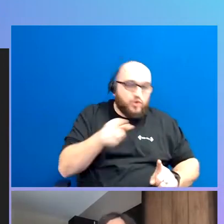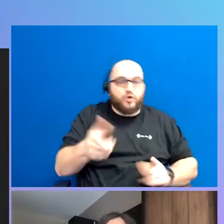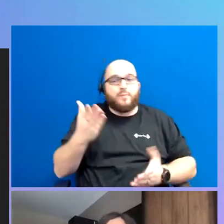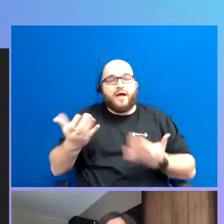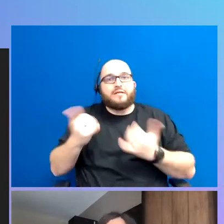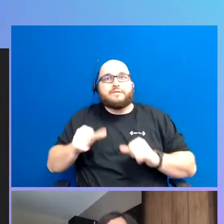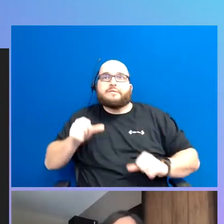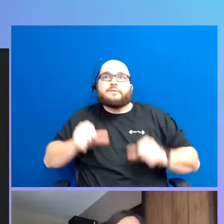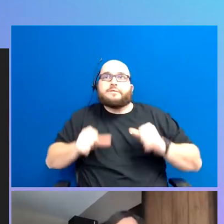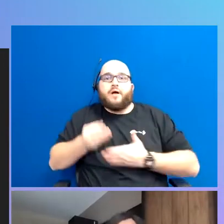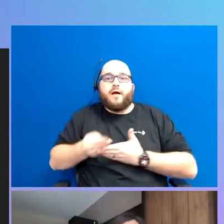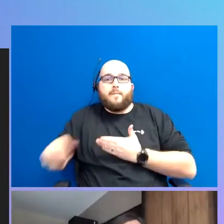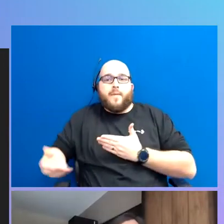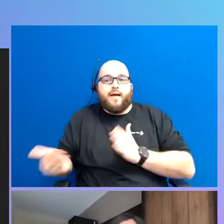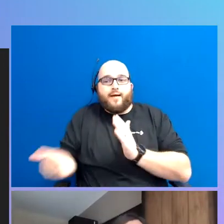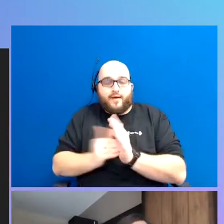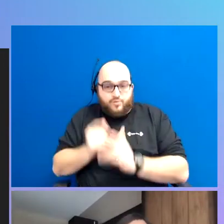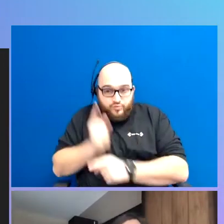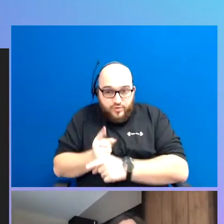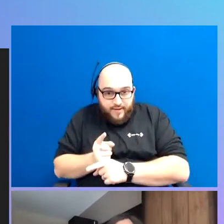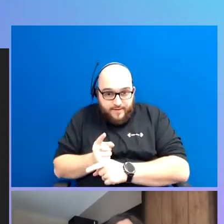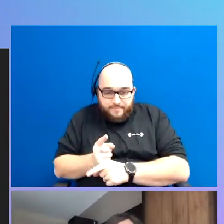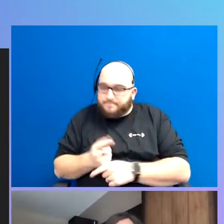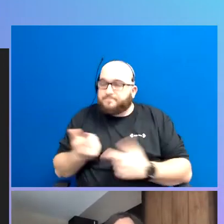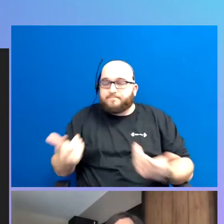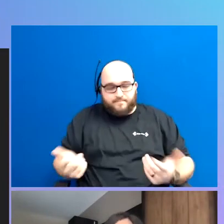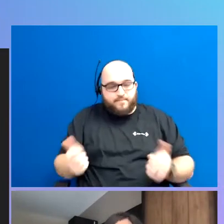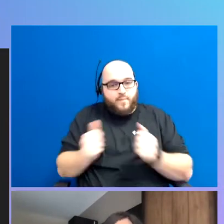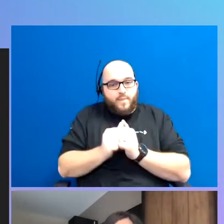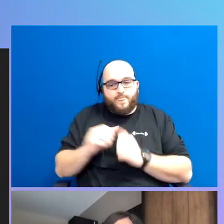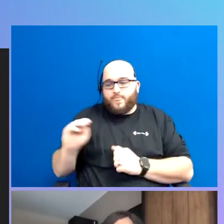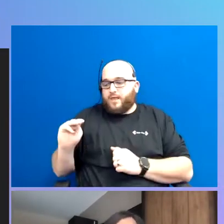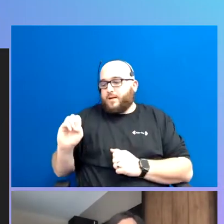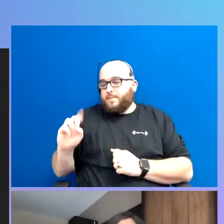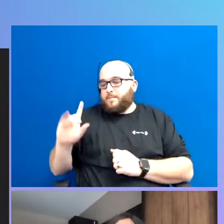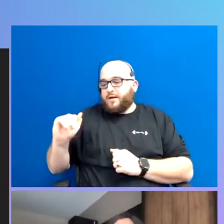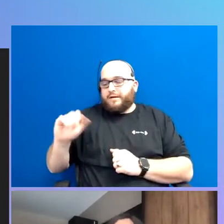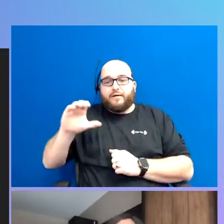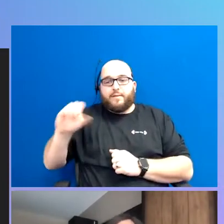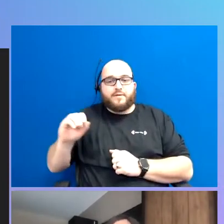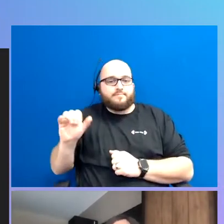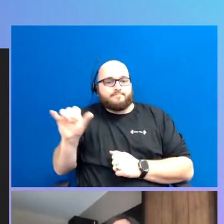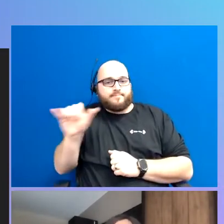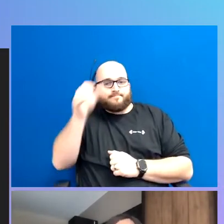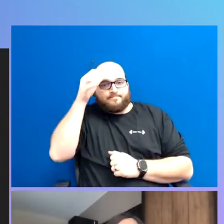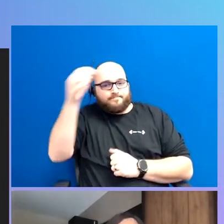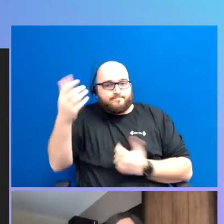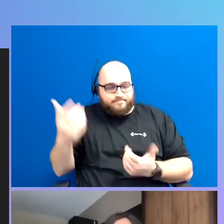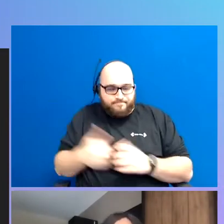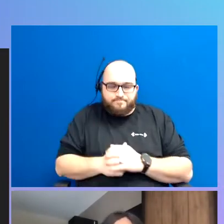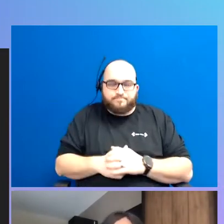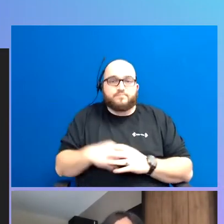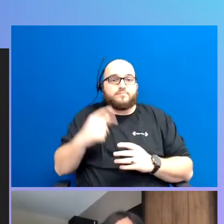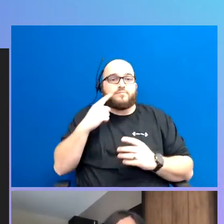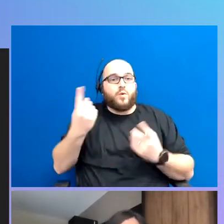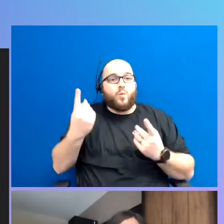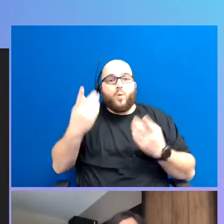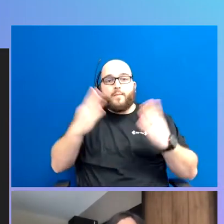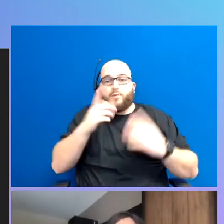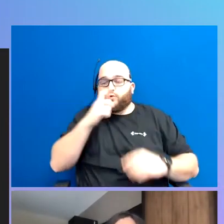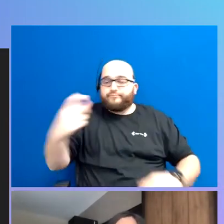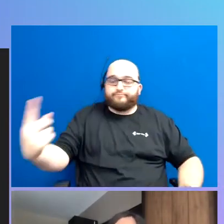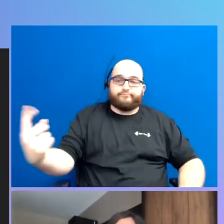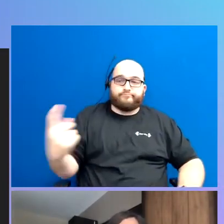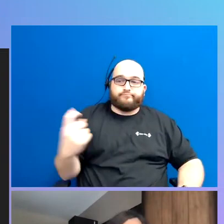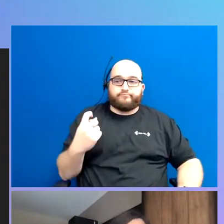again. In the context of a media company, it's very much the same aspect. So as someone, an audience member who comes in,